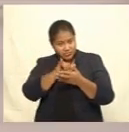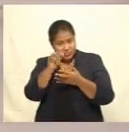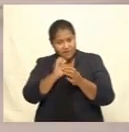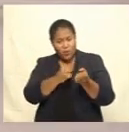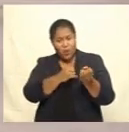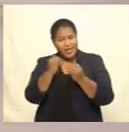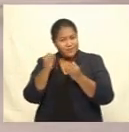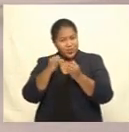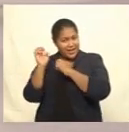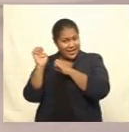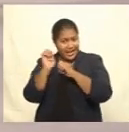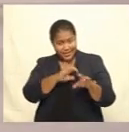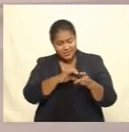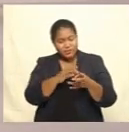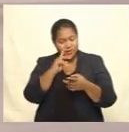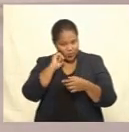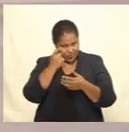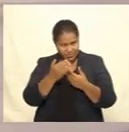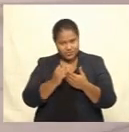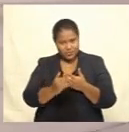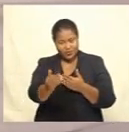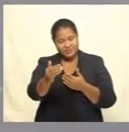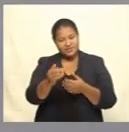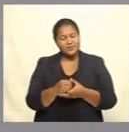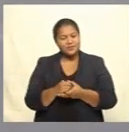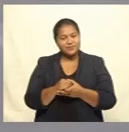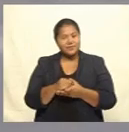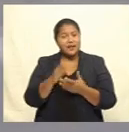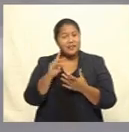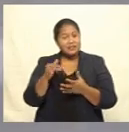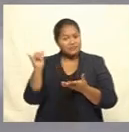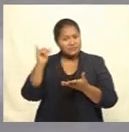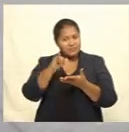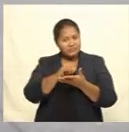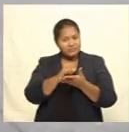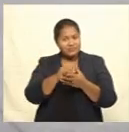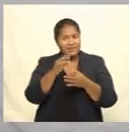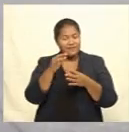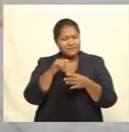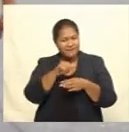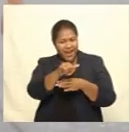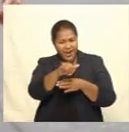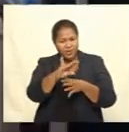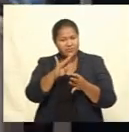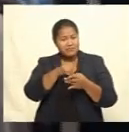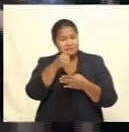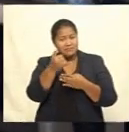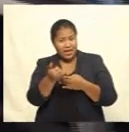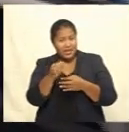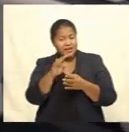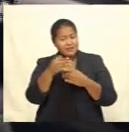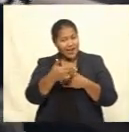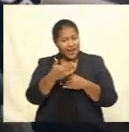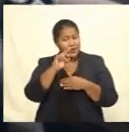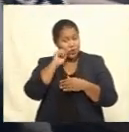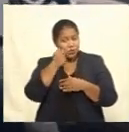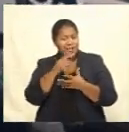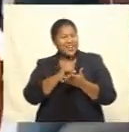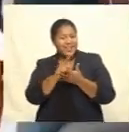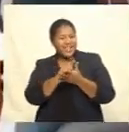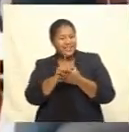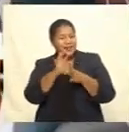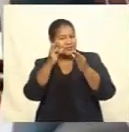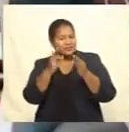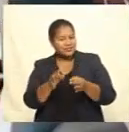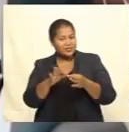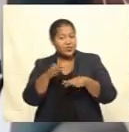import supply chains remain intact. The airline says the status of flights beyond May 9th will be determined later in line with government